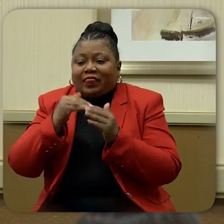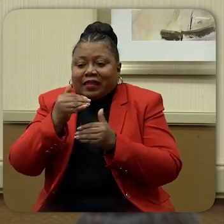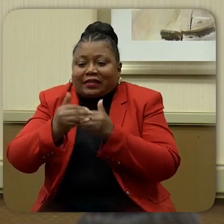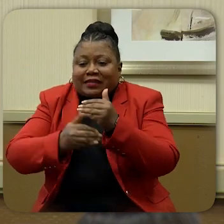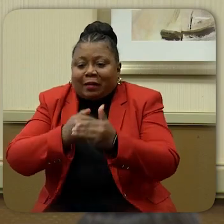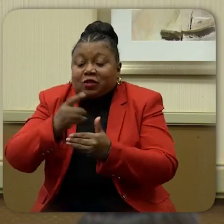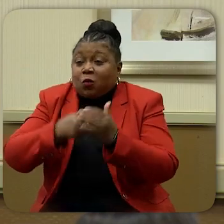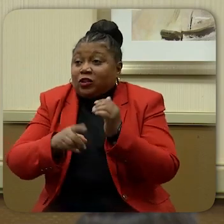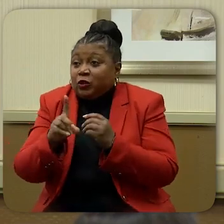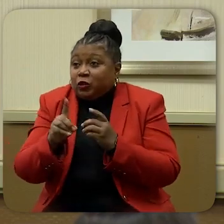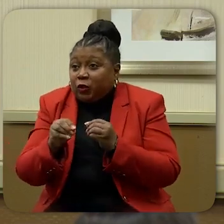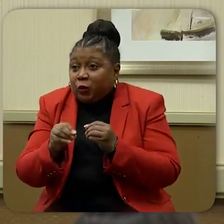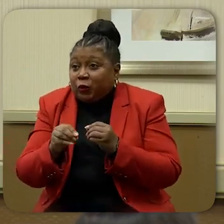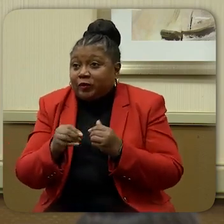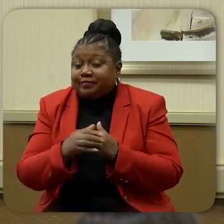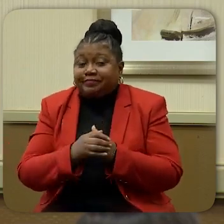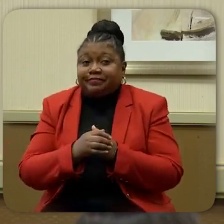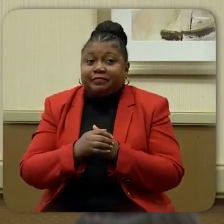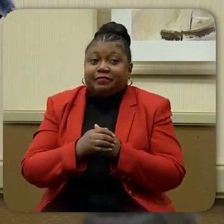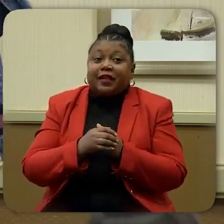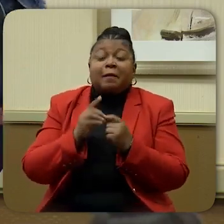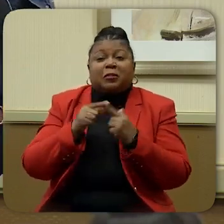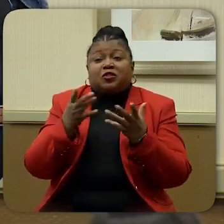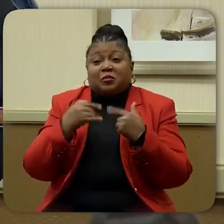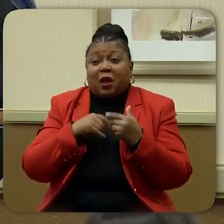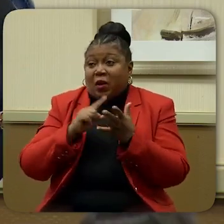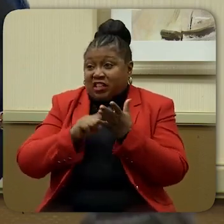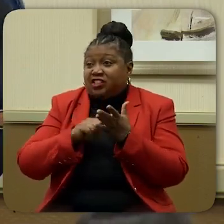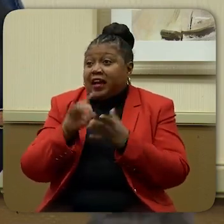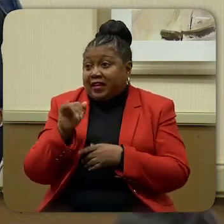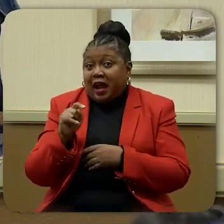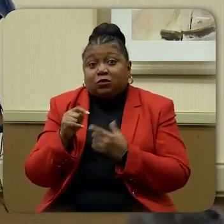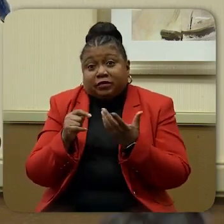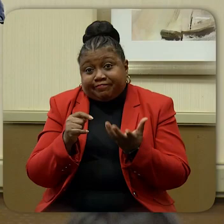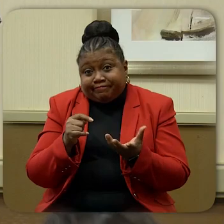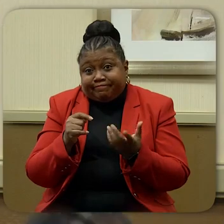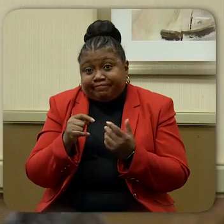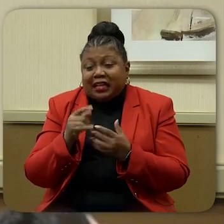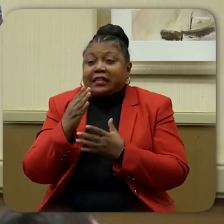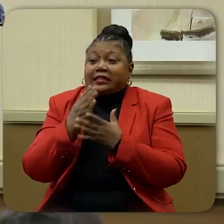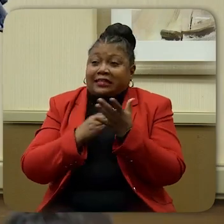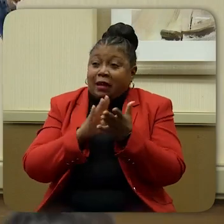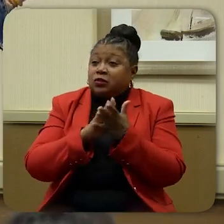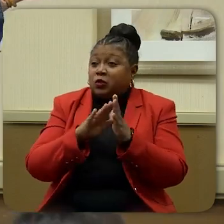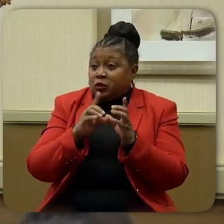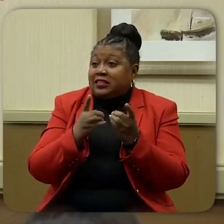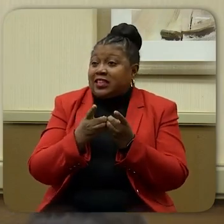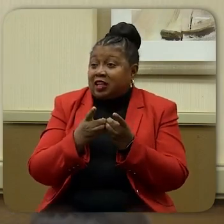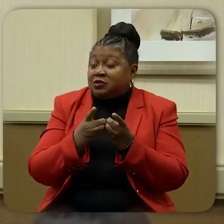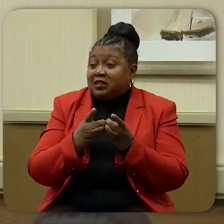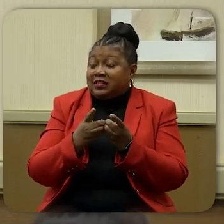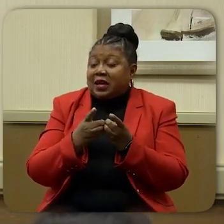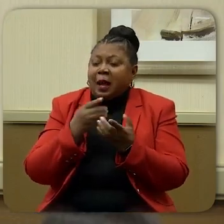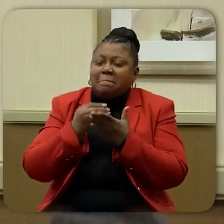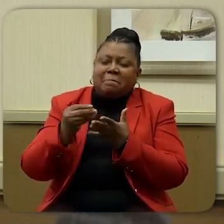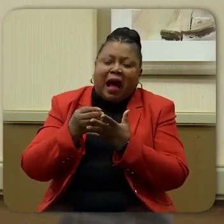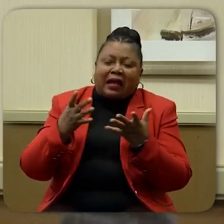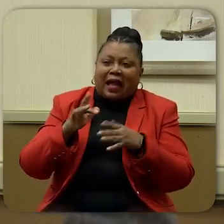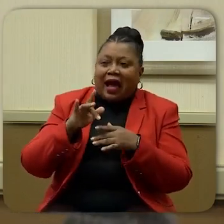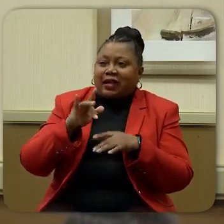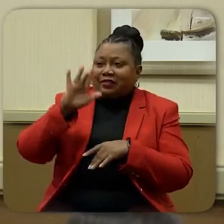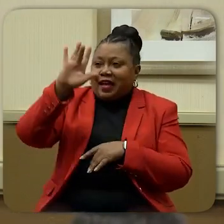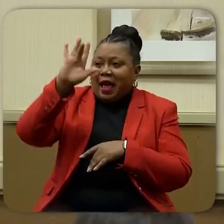steps of what you do. But you might want to check that out. Some school districts buy a bunch of